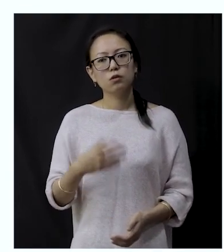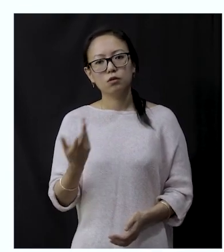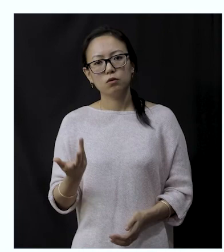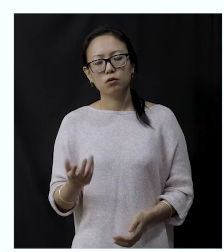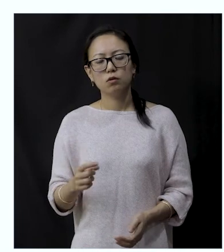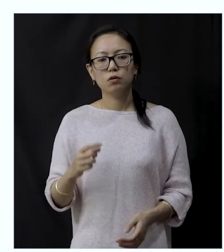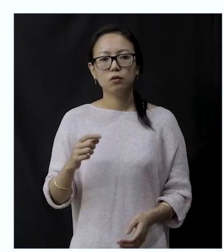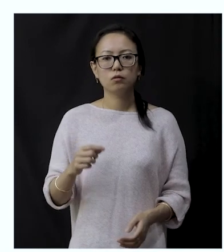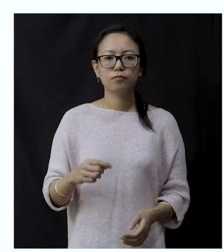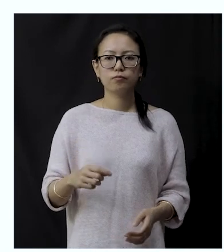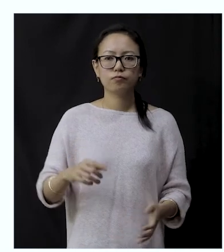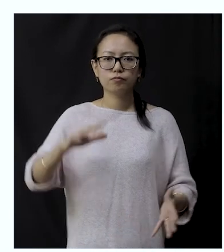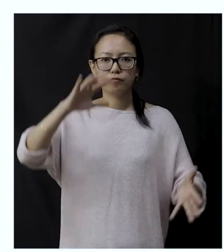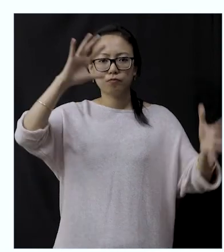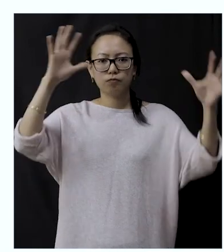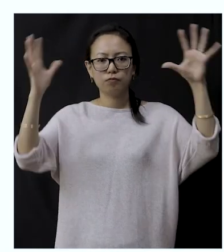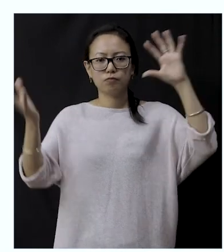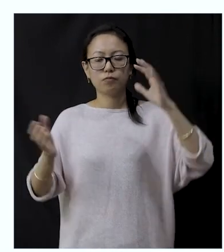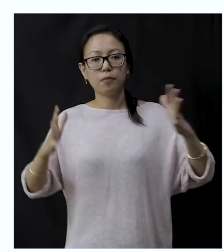is a big ball,